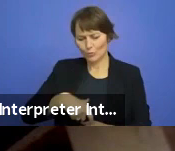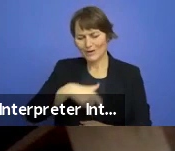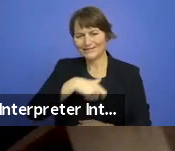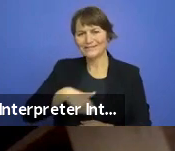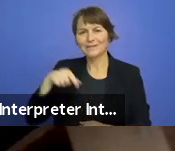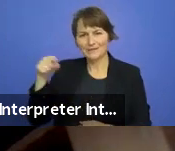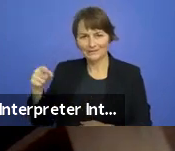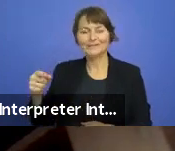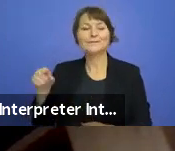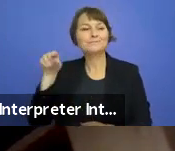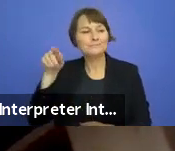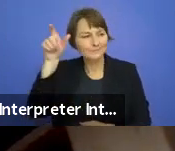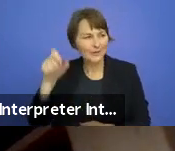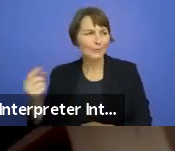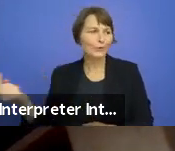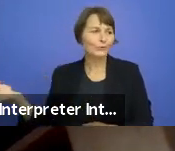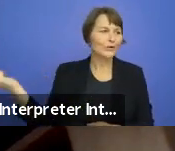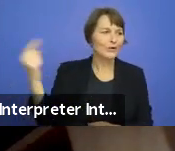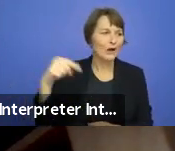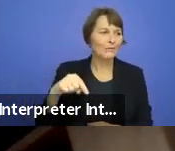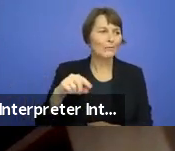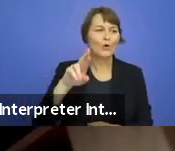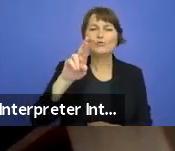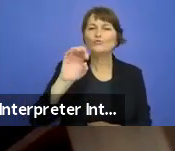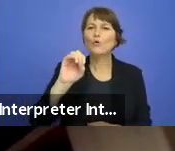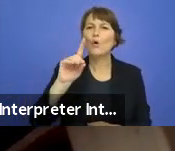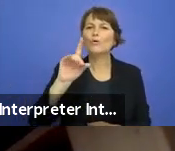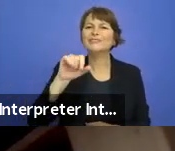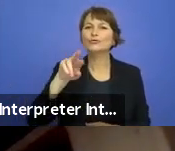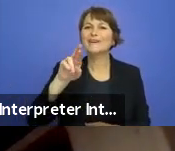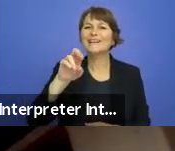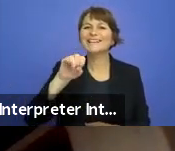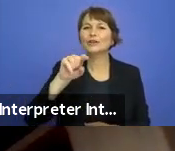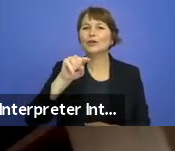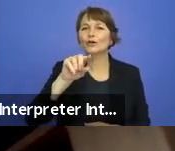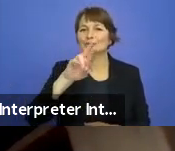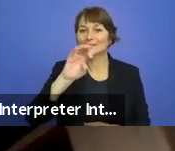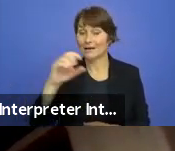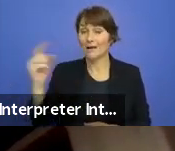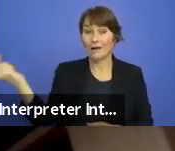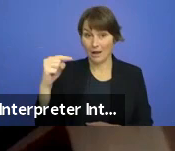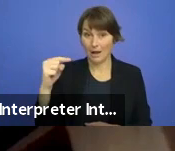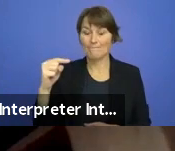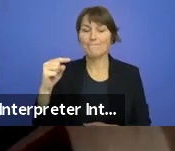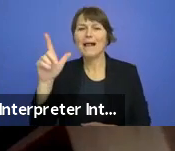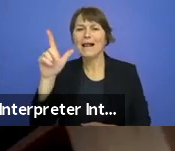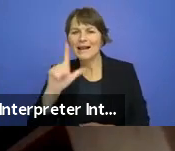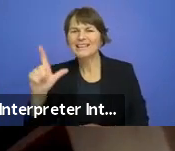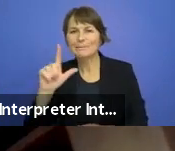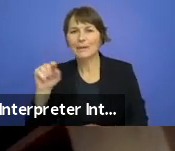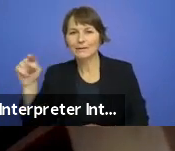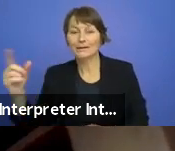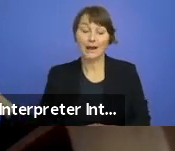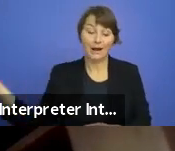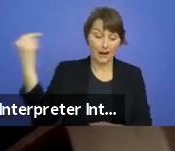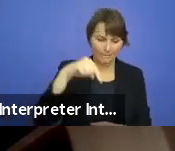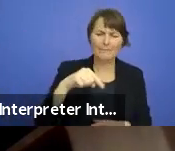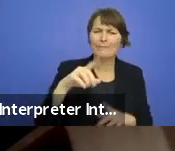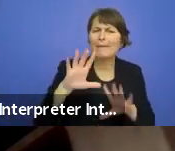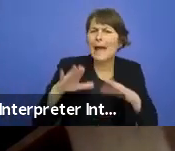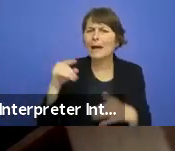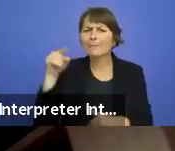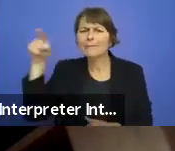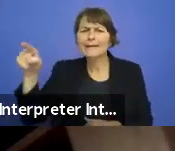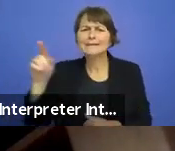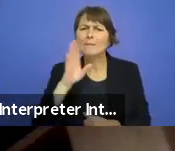flew over from Lisbon to talk to us about his formative theatrical experiences in Belgium and to propose directing his own